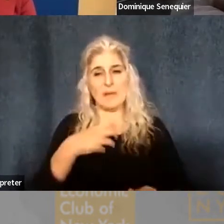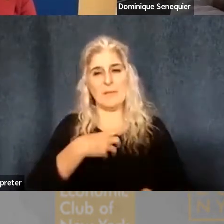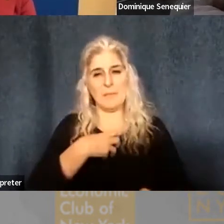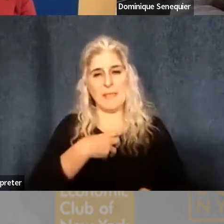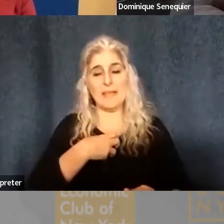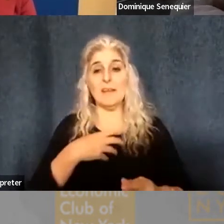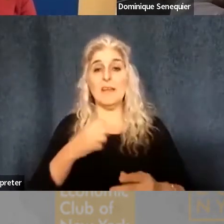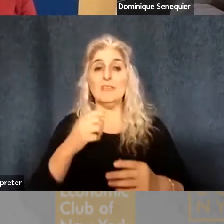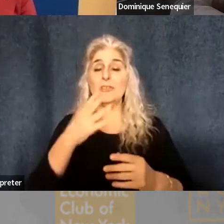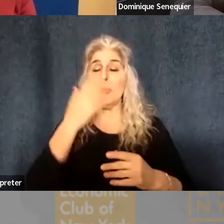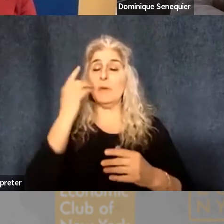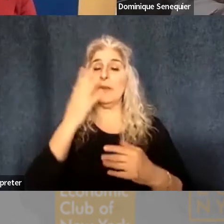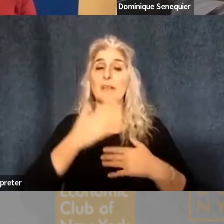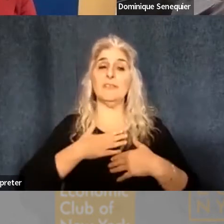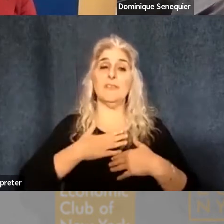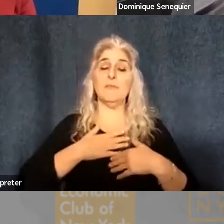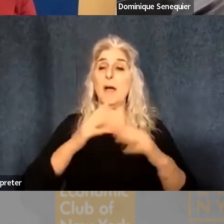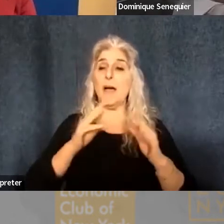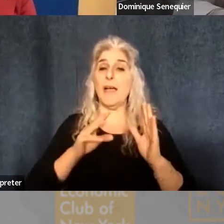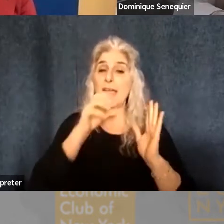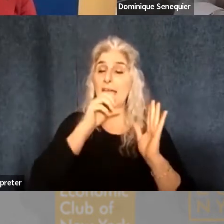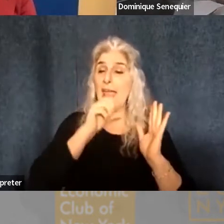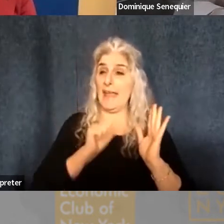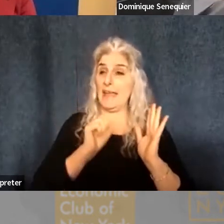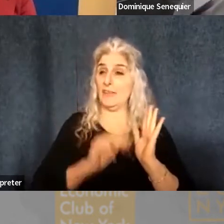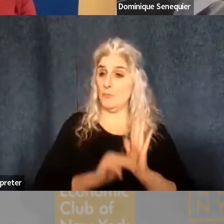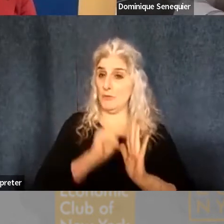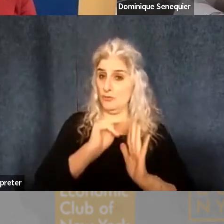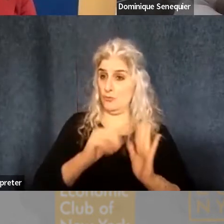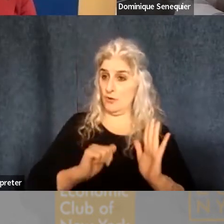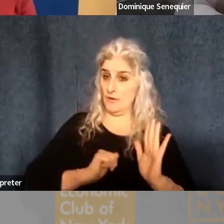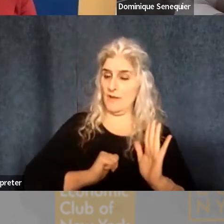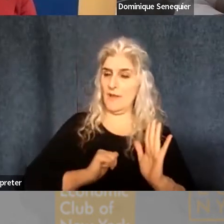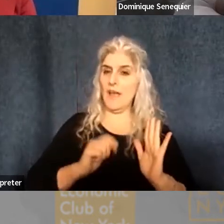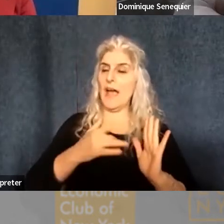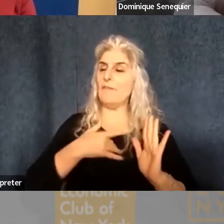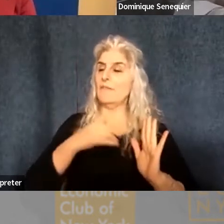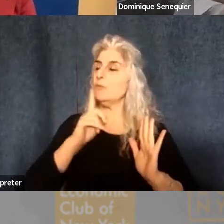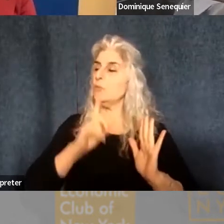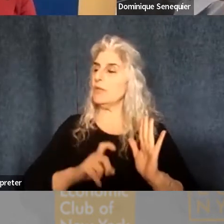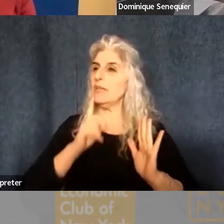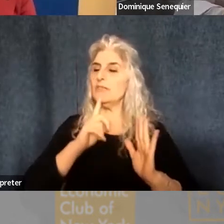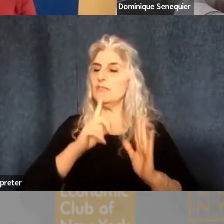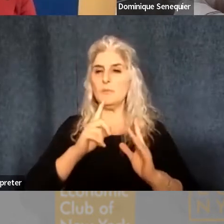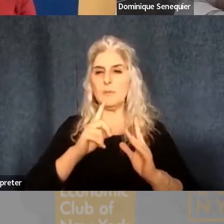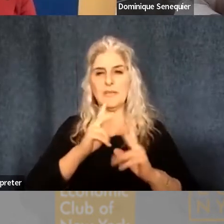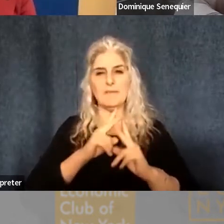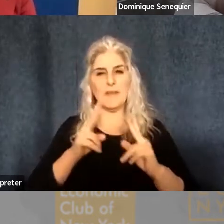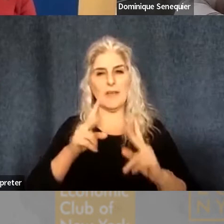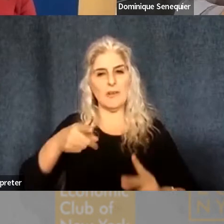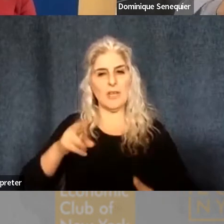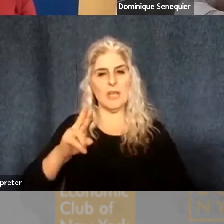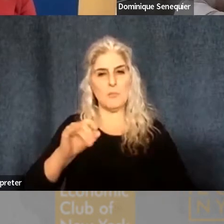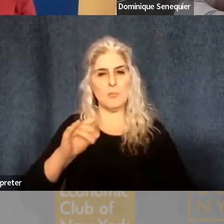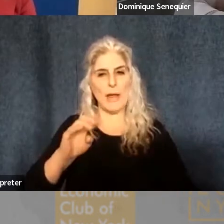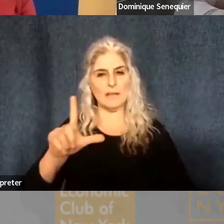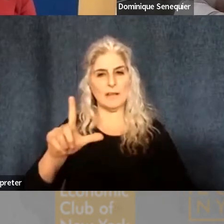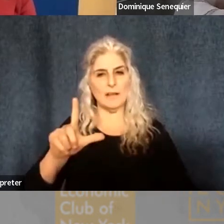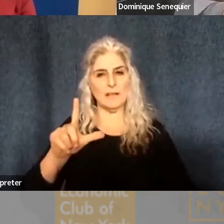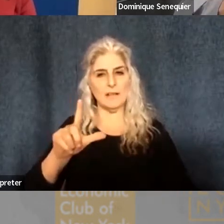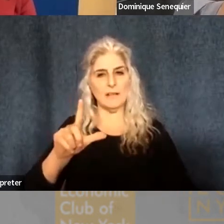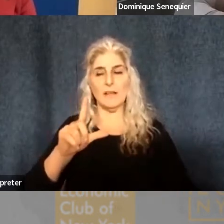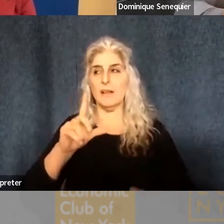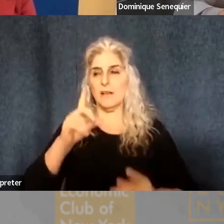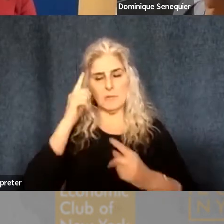maturity, I would say it this way, I think we need to be practical. If the society currently